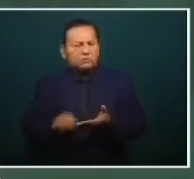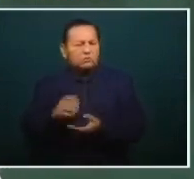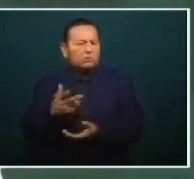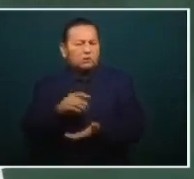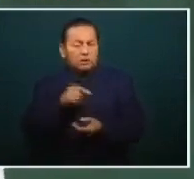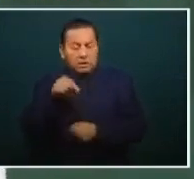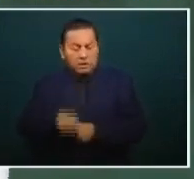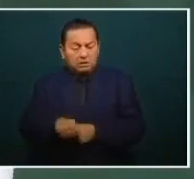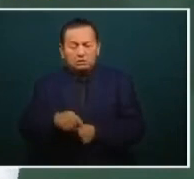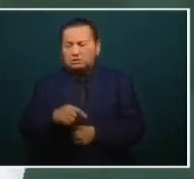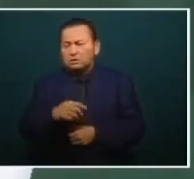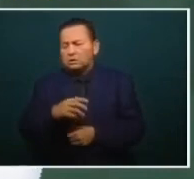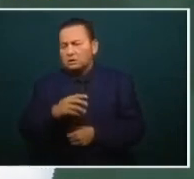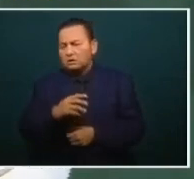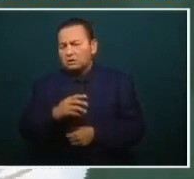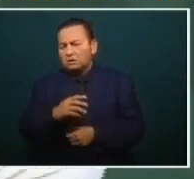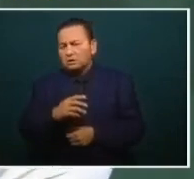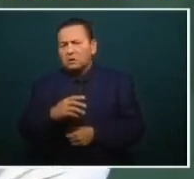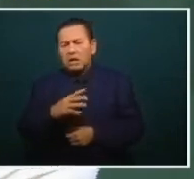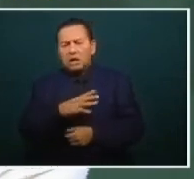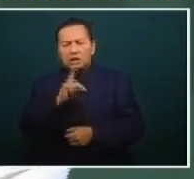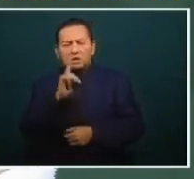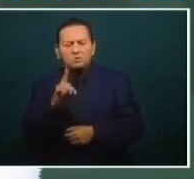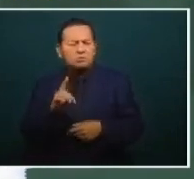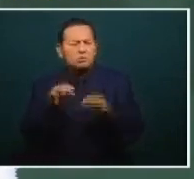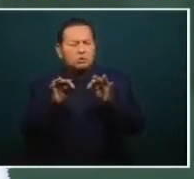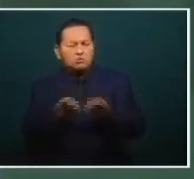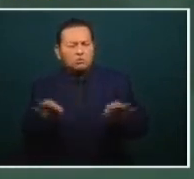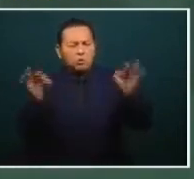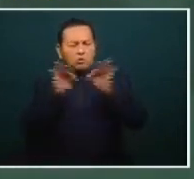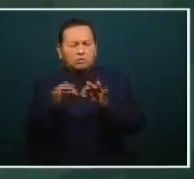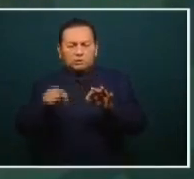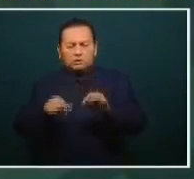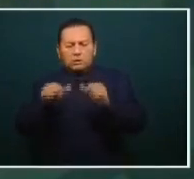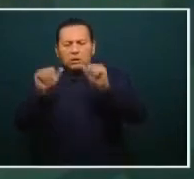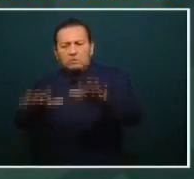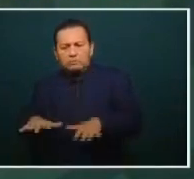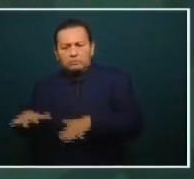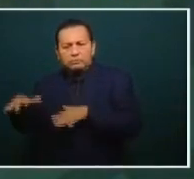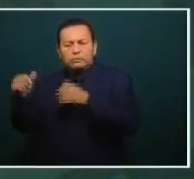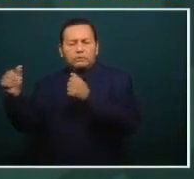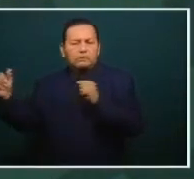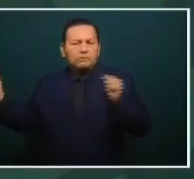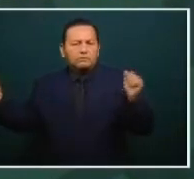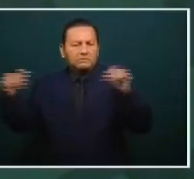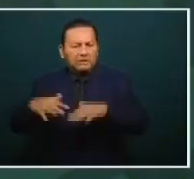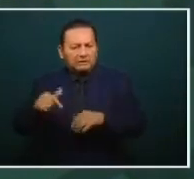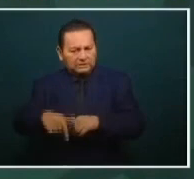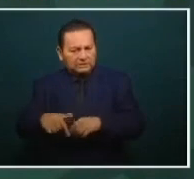that besides that important act, para